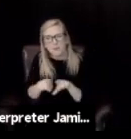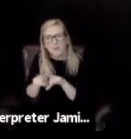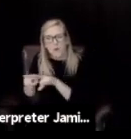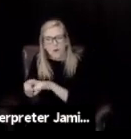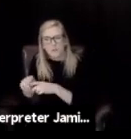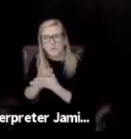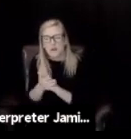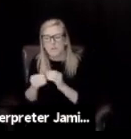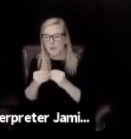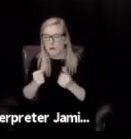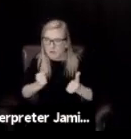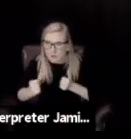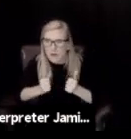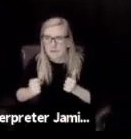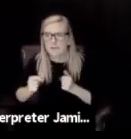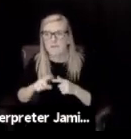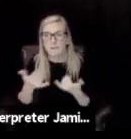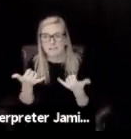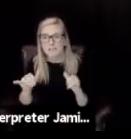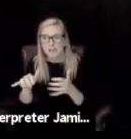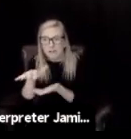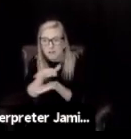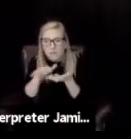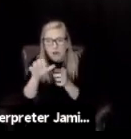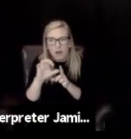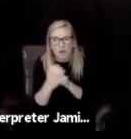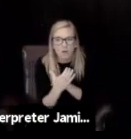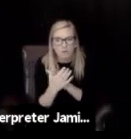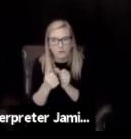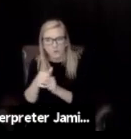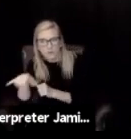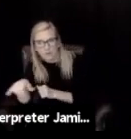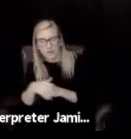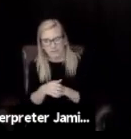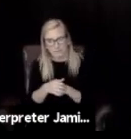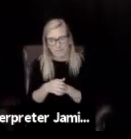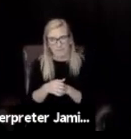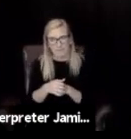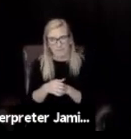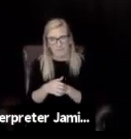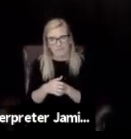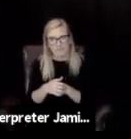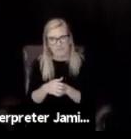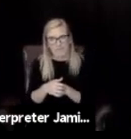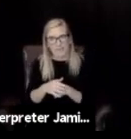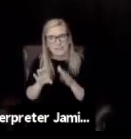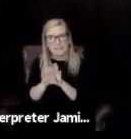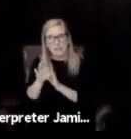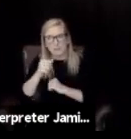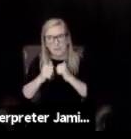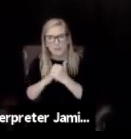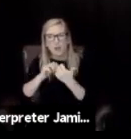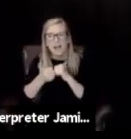more aggressive, but yet combine that culture piece, right? And create, as you talk about, a structure. How do we